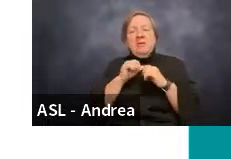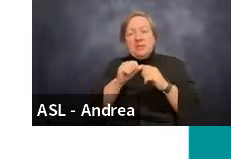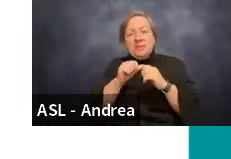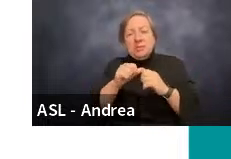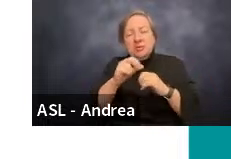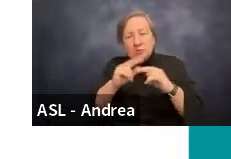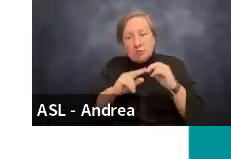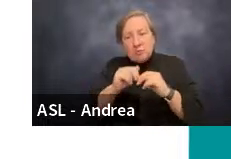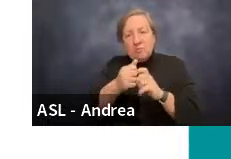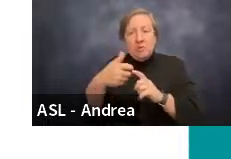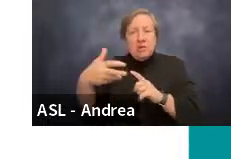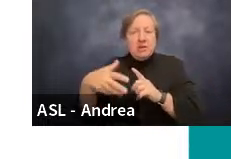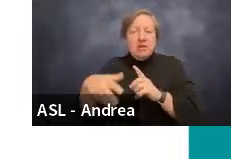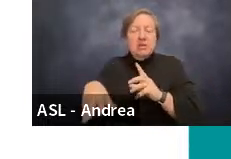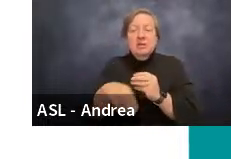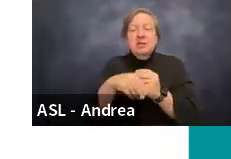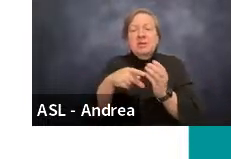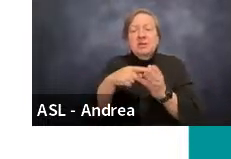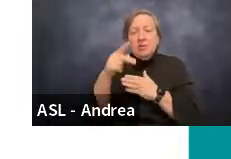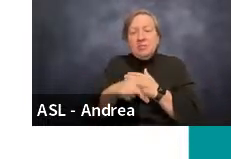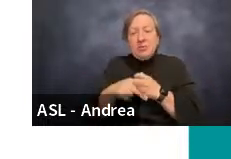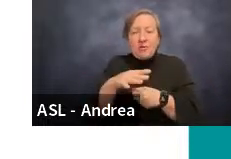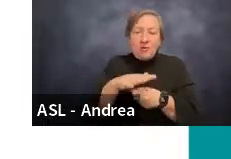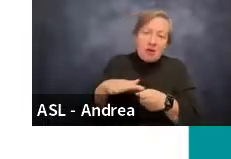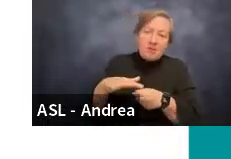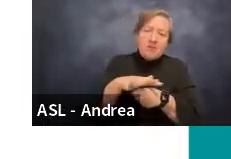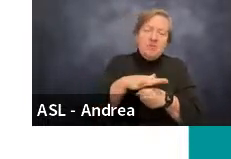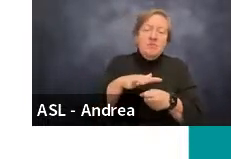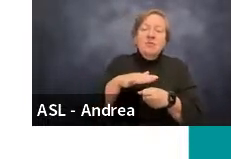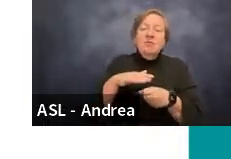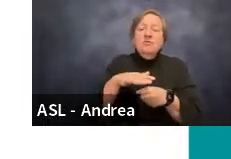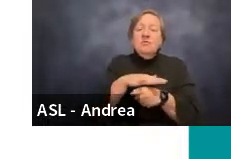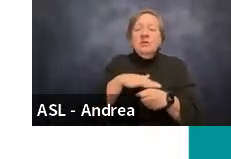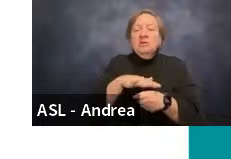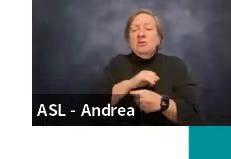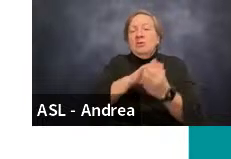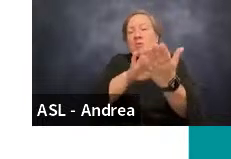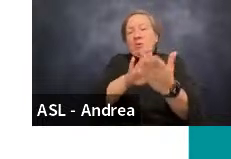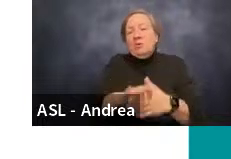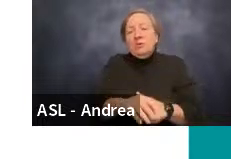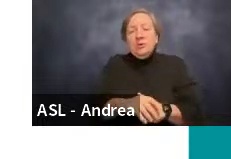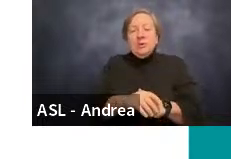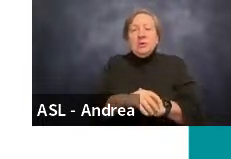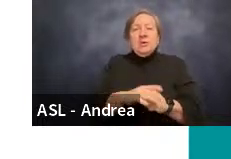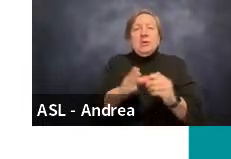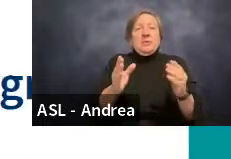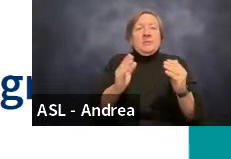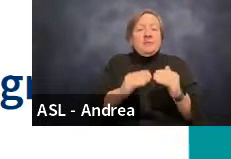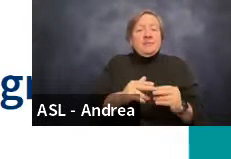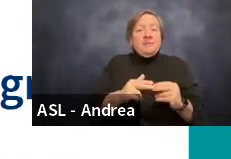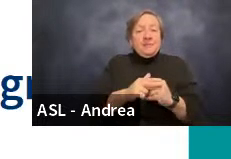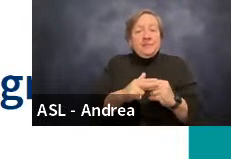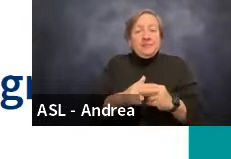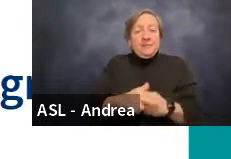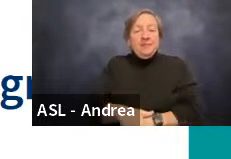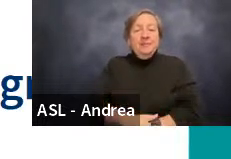the program and the regional approach that we have. Next slide, please.